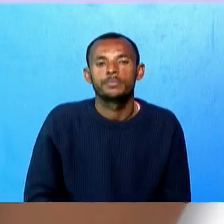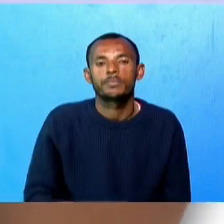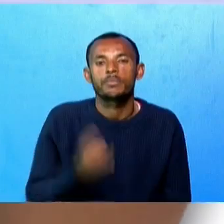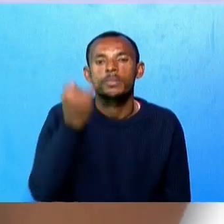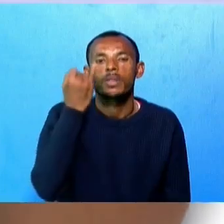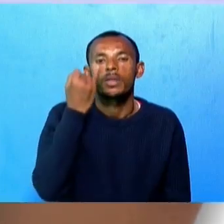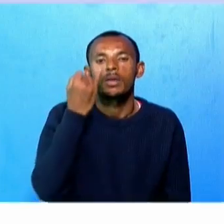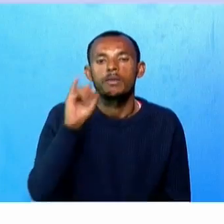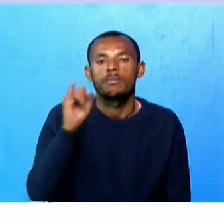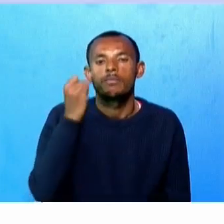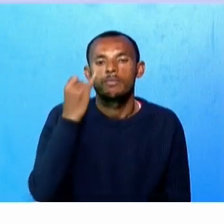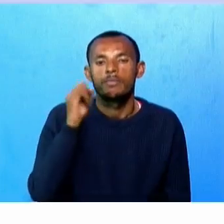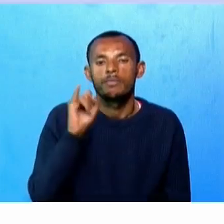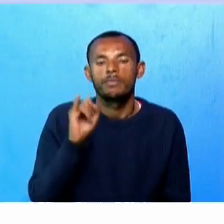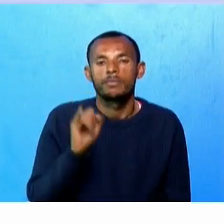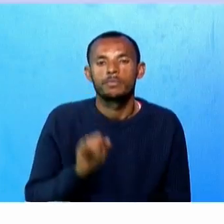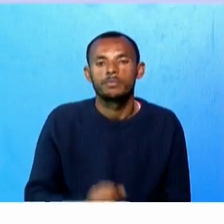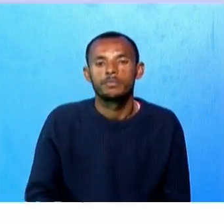If